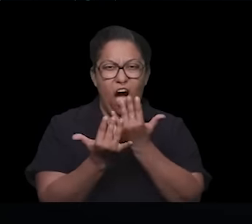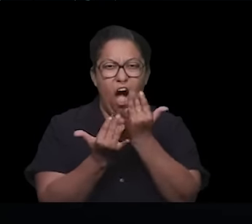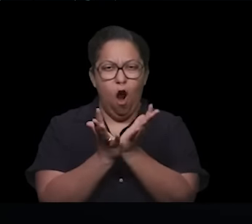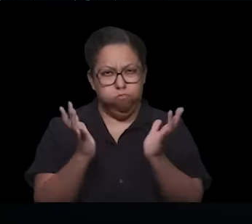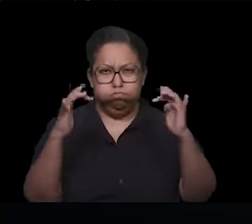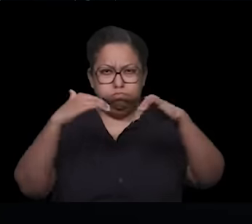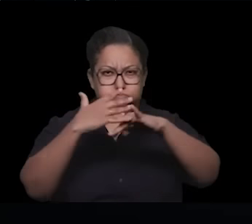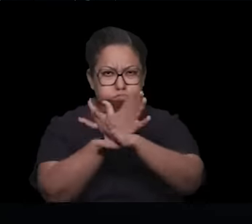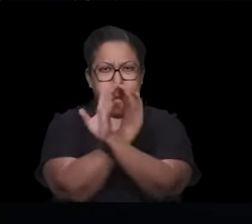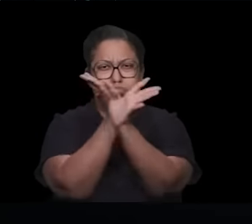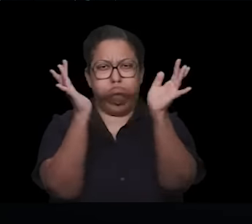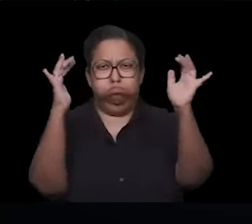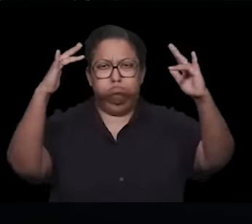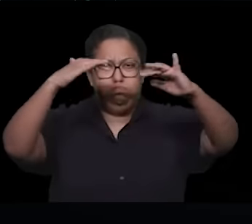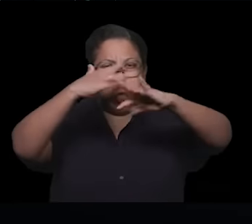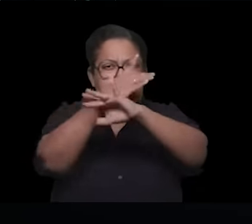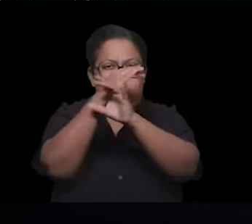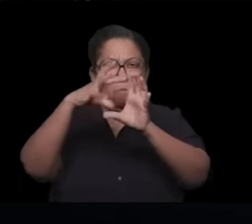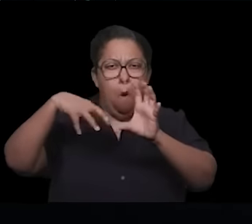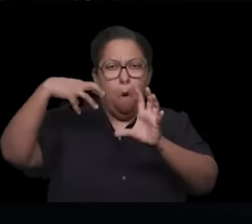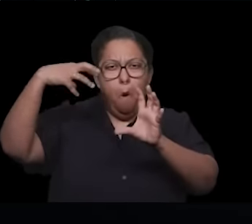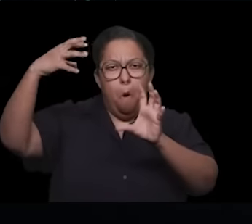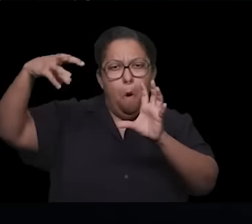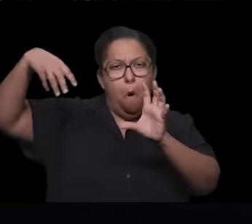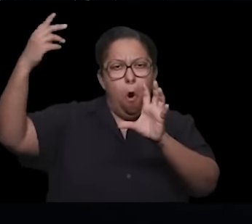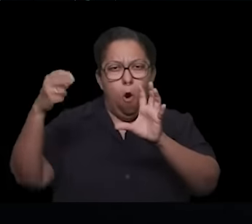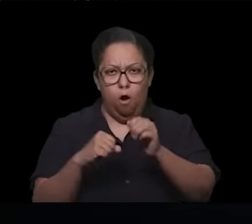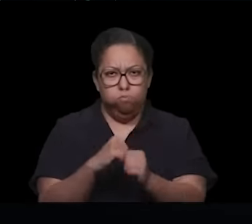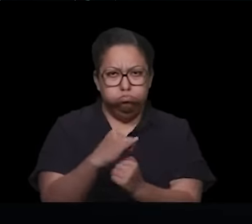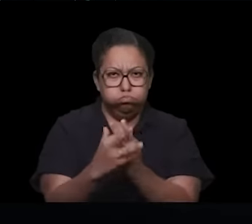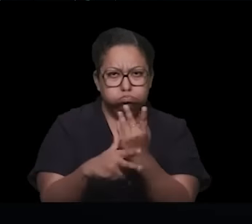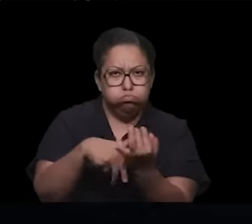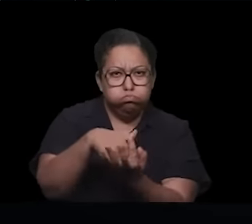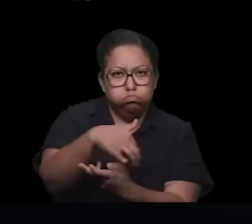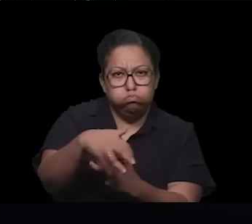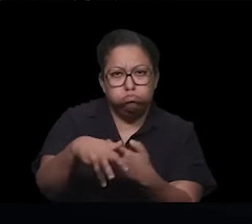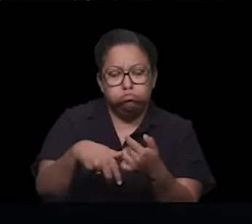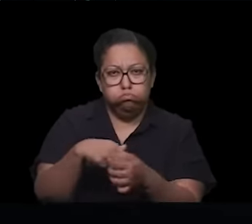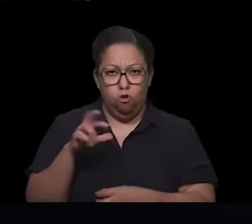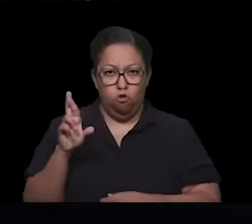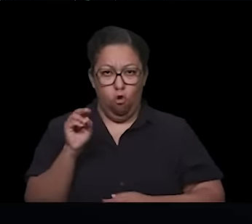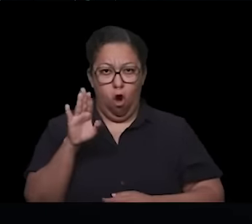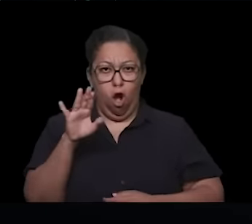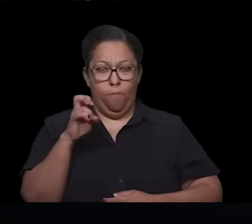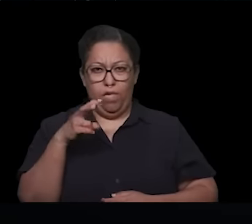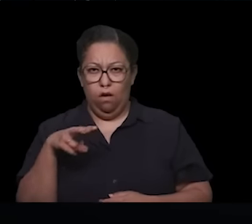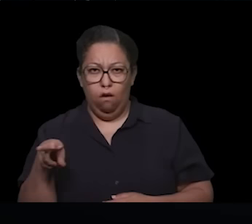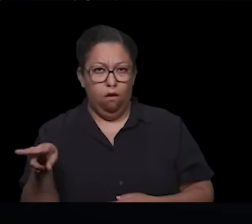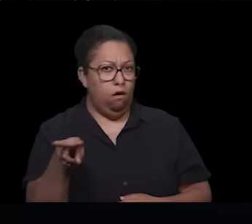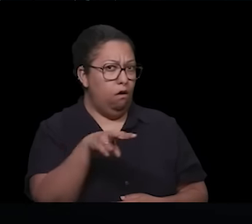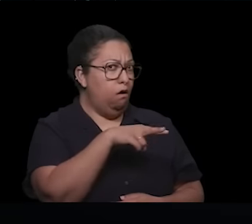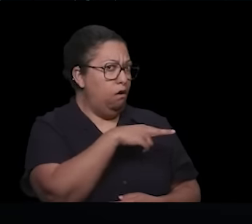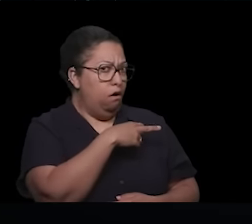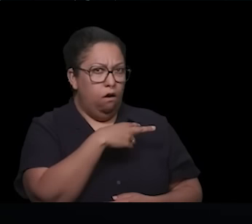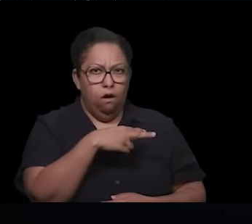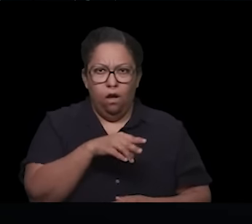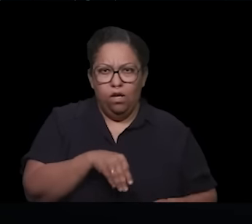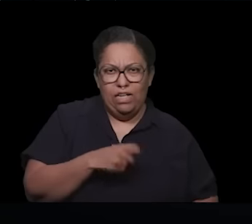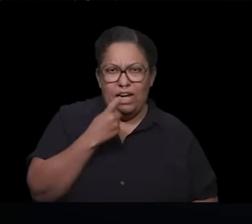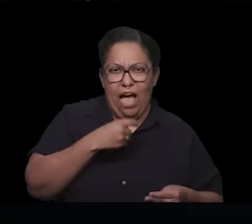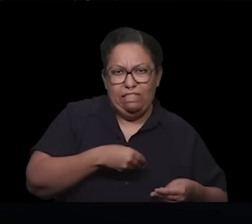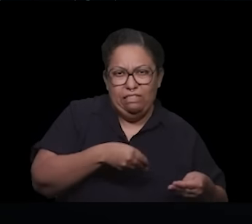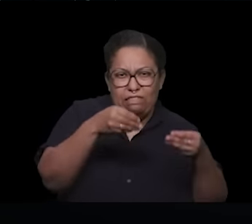The roiling flames billow over each other, black smoke starting to form within the inferno. Robbie finally rolls over and peers